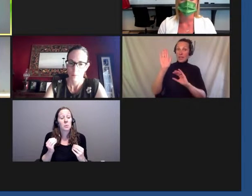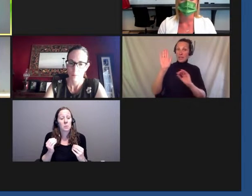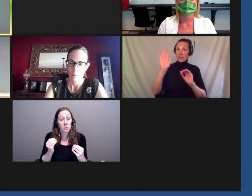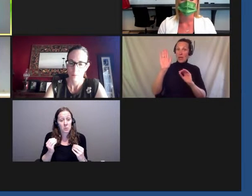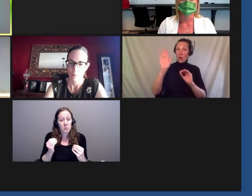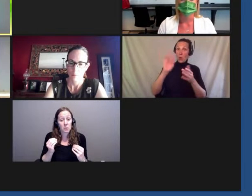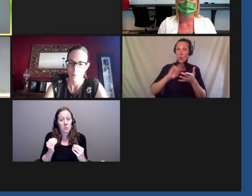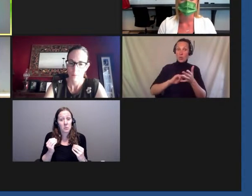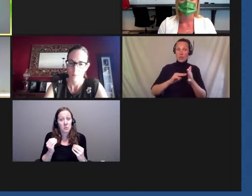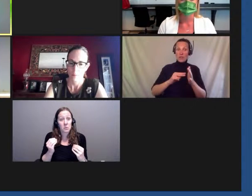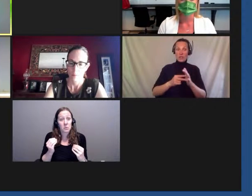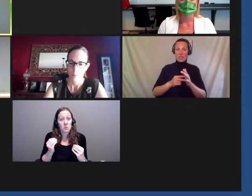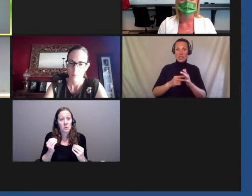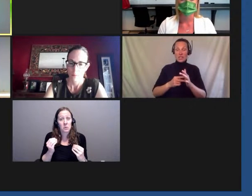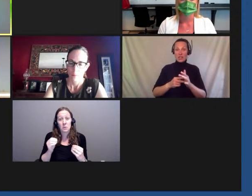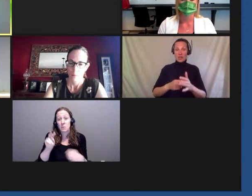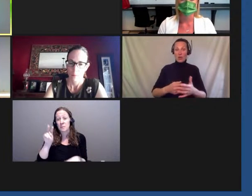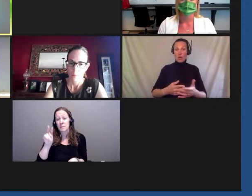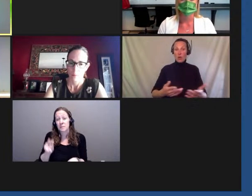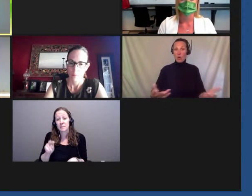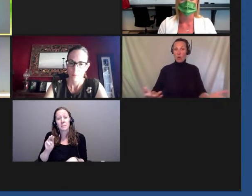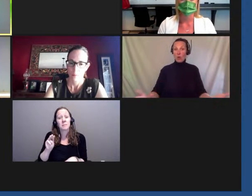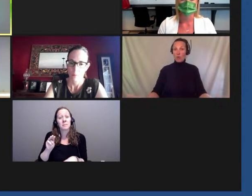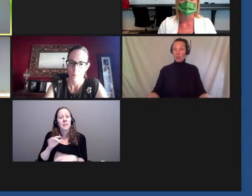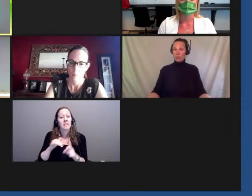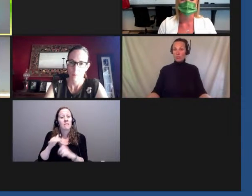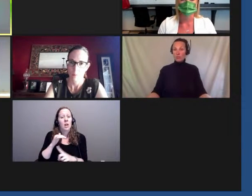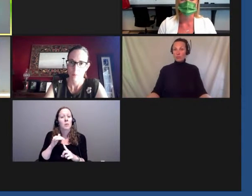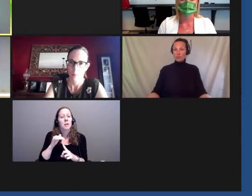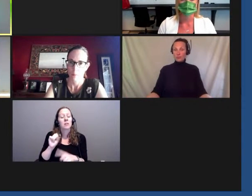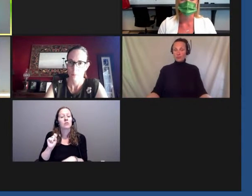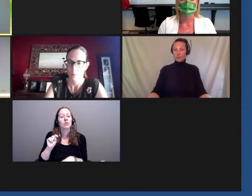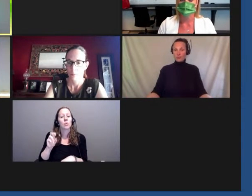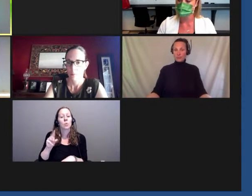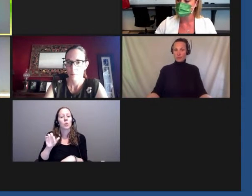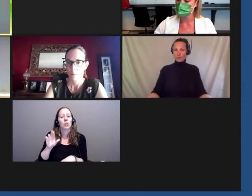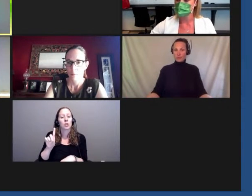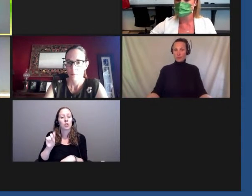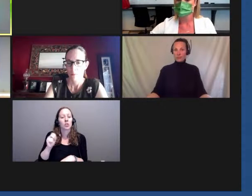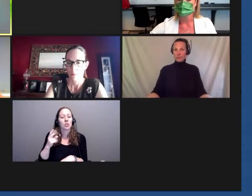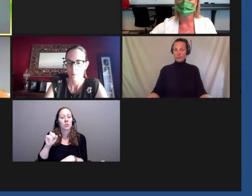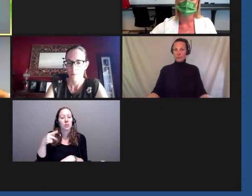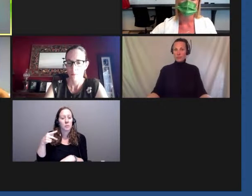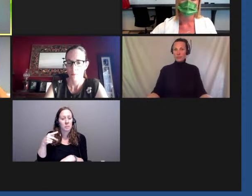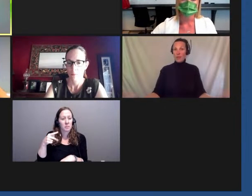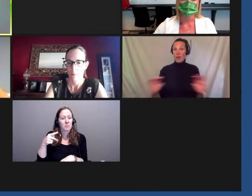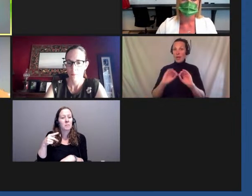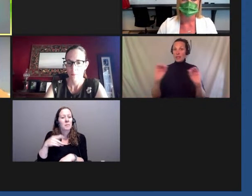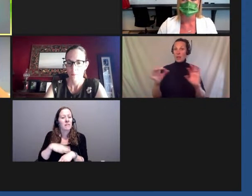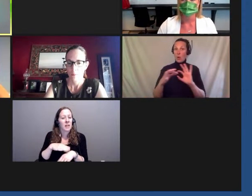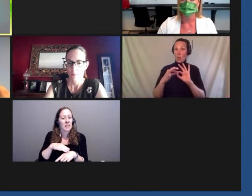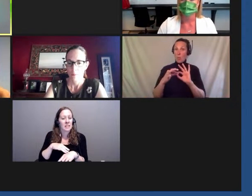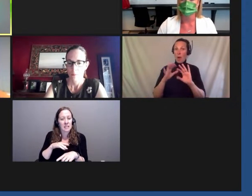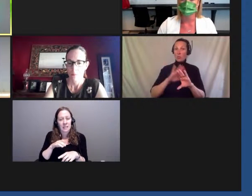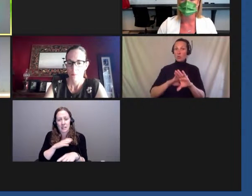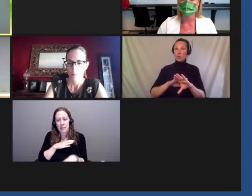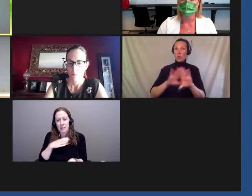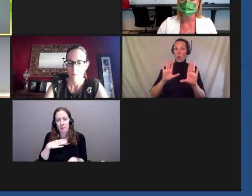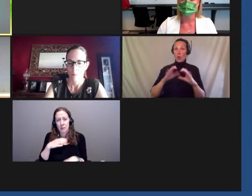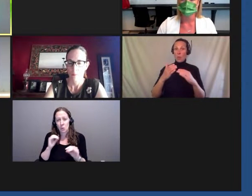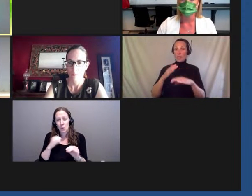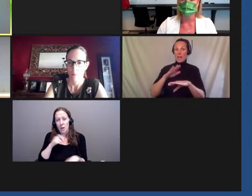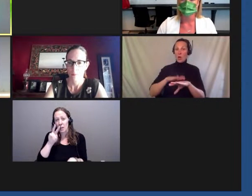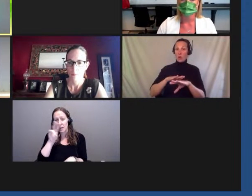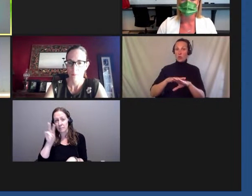I have any members of the Environmental Stewardship Advisory Committee. I have been kind of poking around the list here to